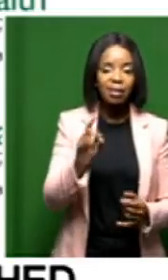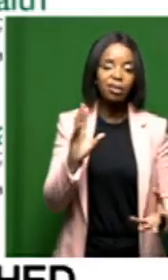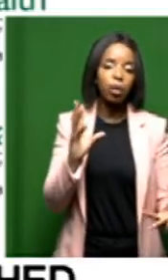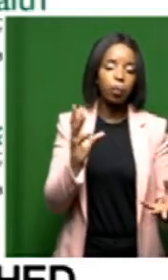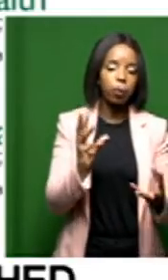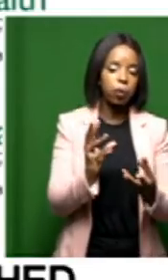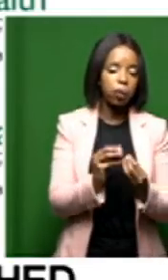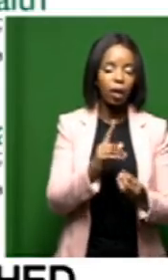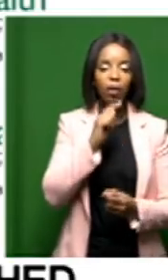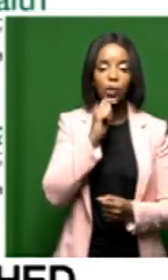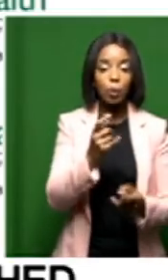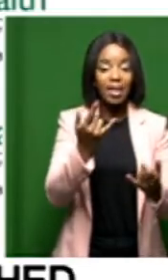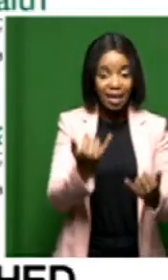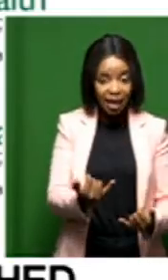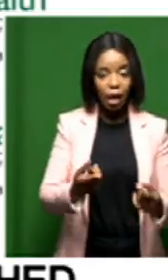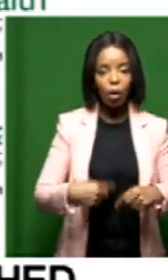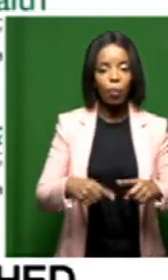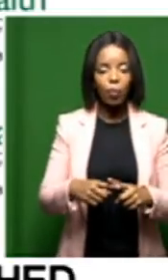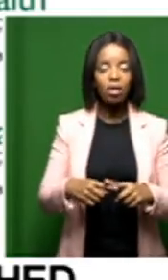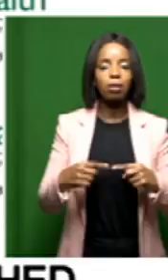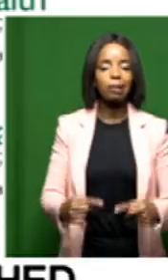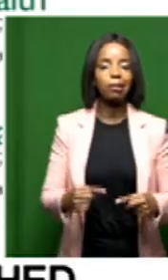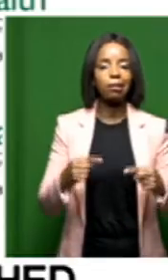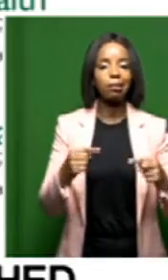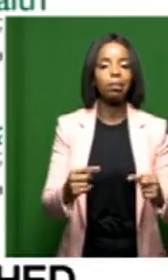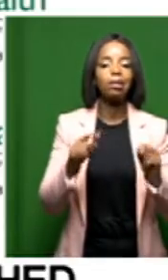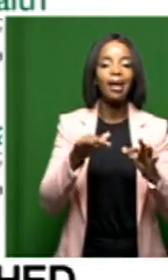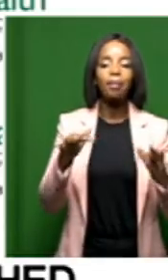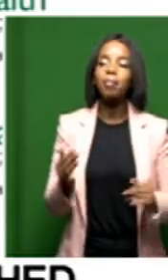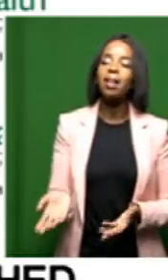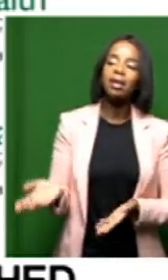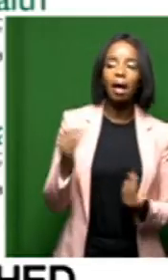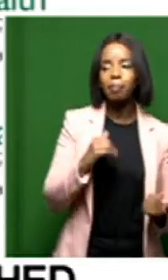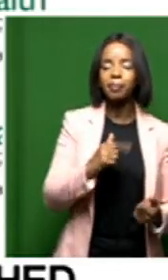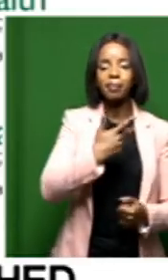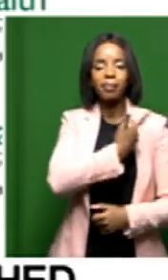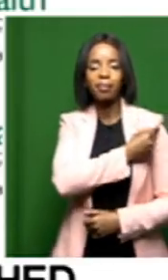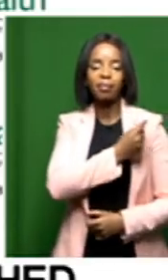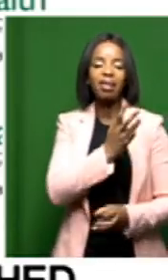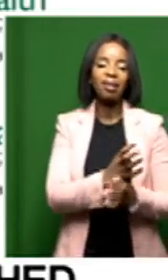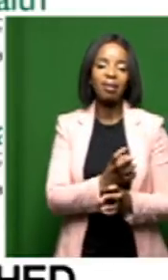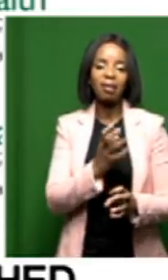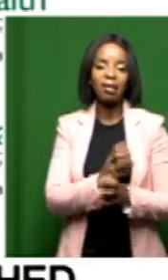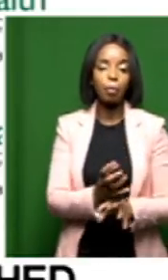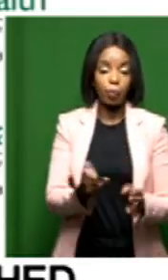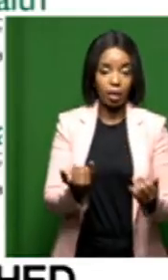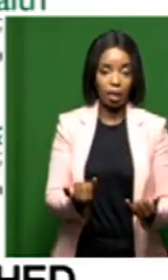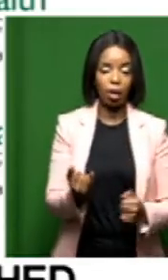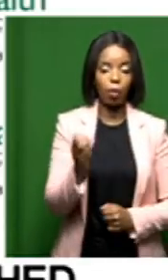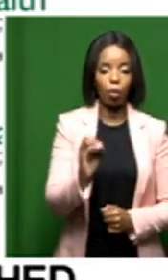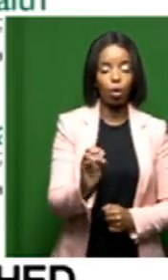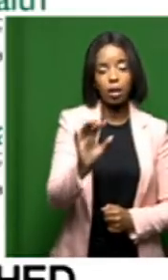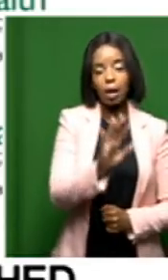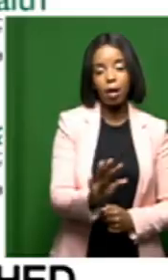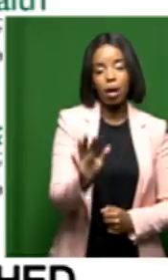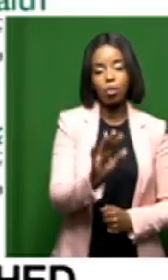we are really battling to attract people to come forward to take doses. We're sitting now at about